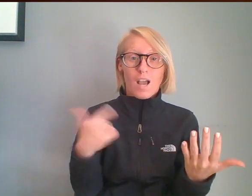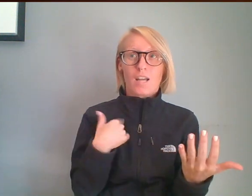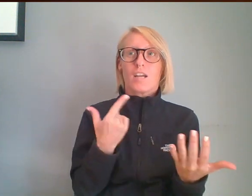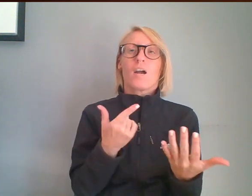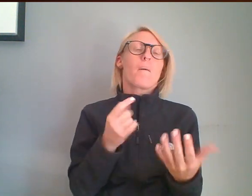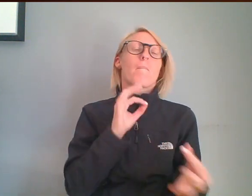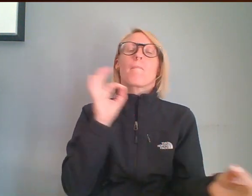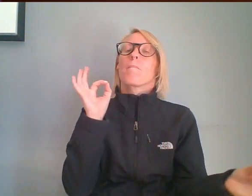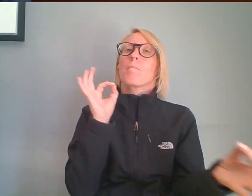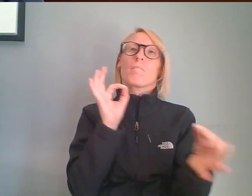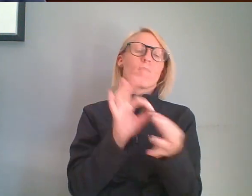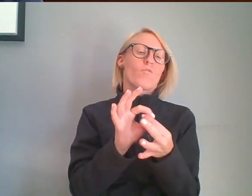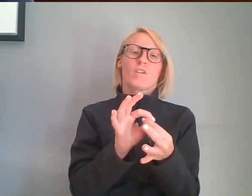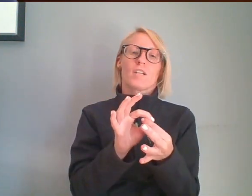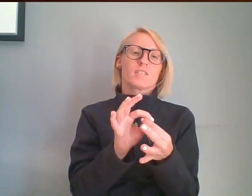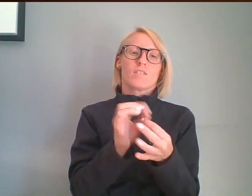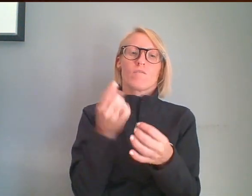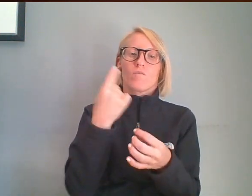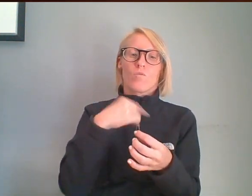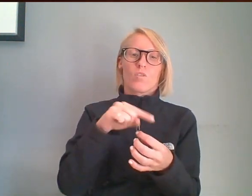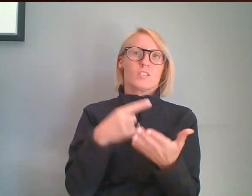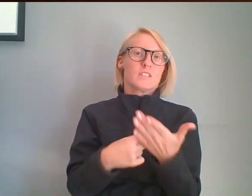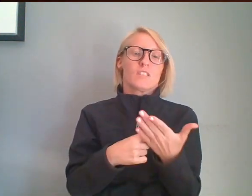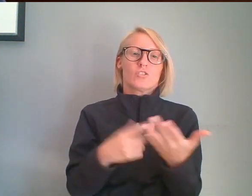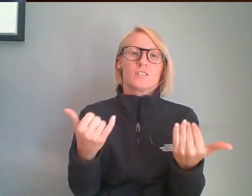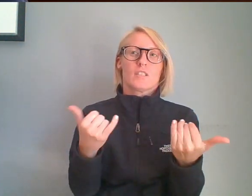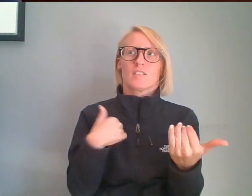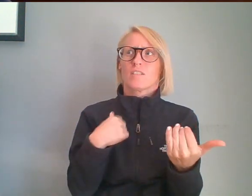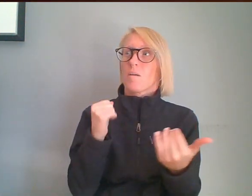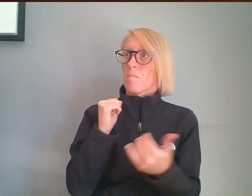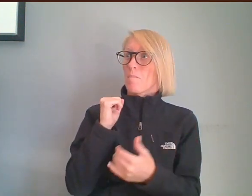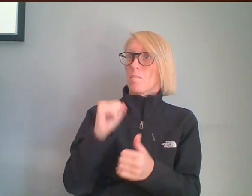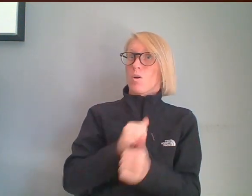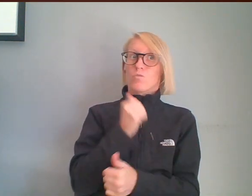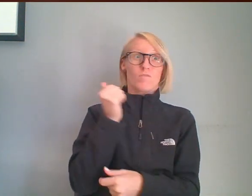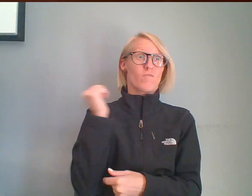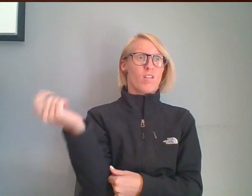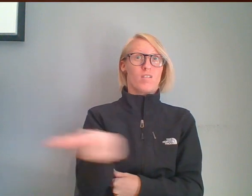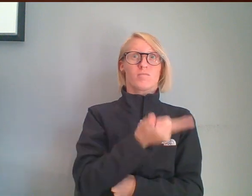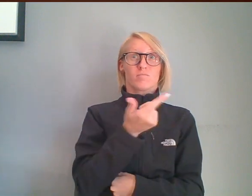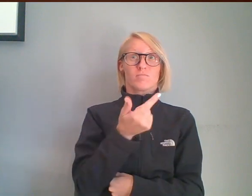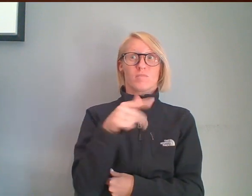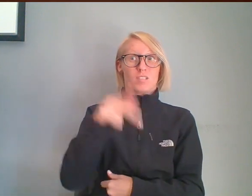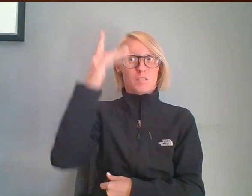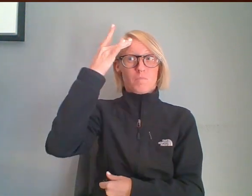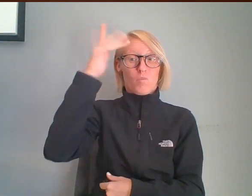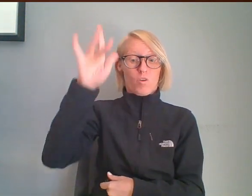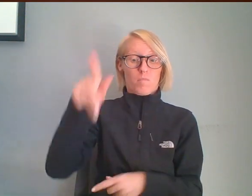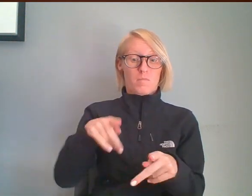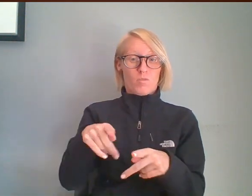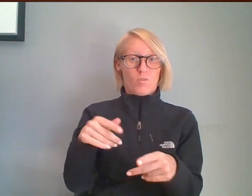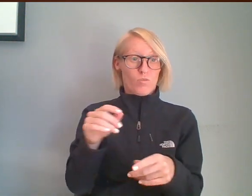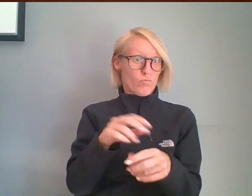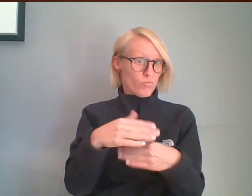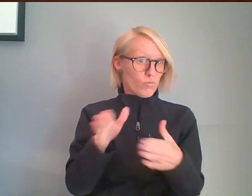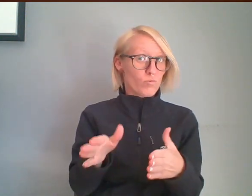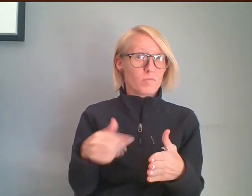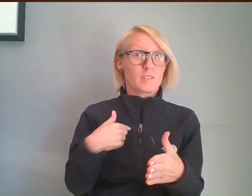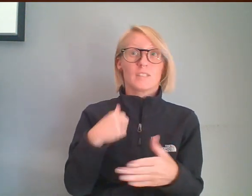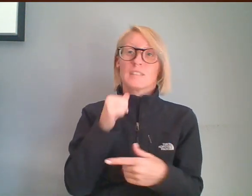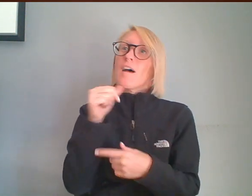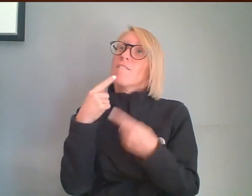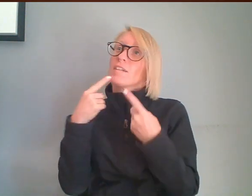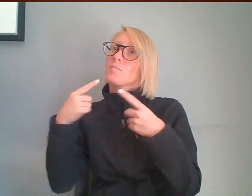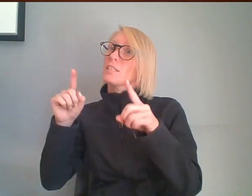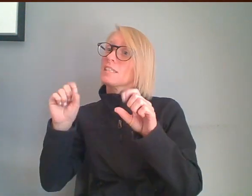to be talking about today. The vast majority of us in this room, very smart people in this room, were not as effective as we could have been in this